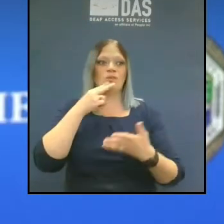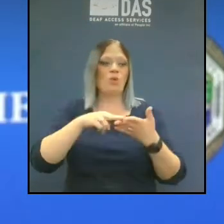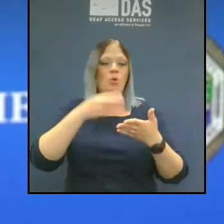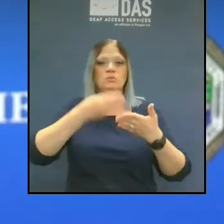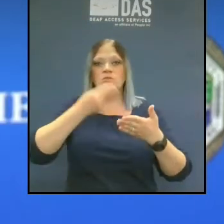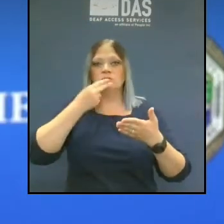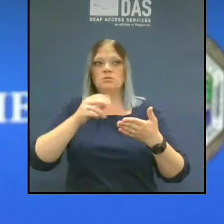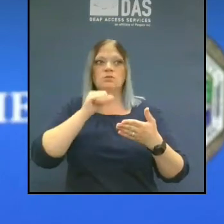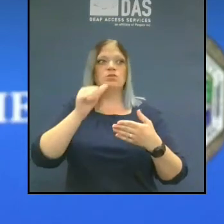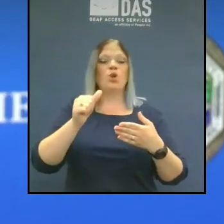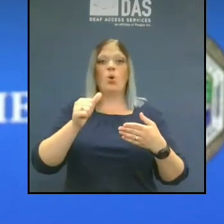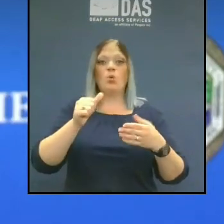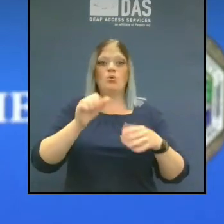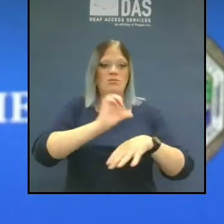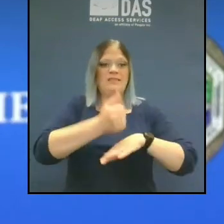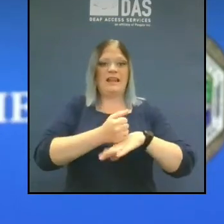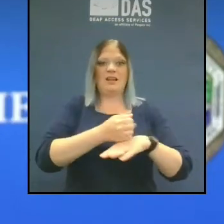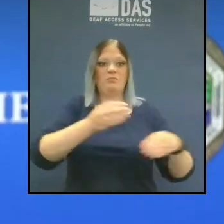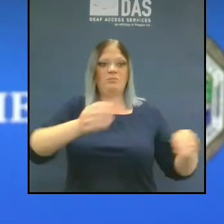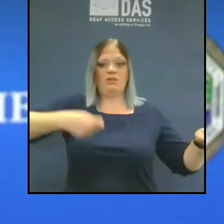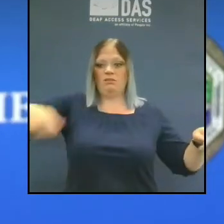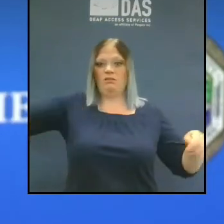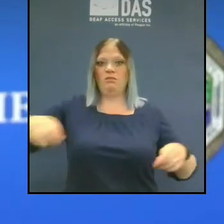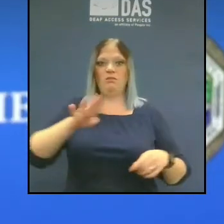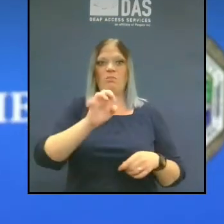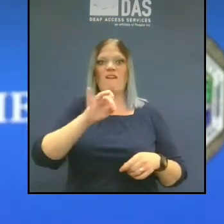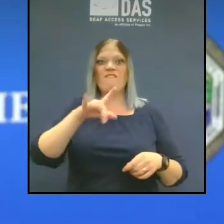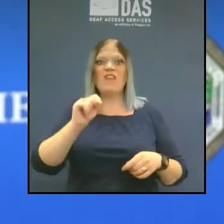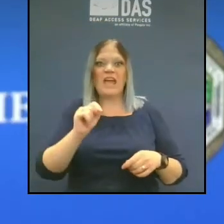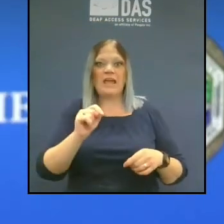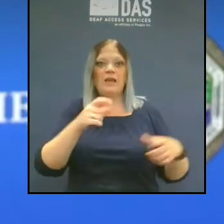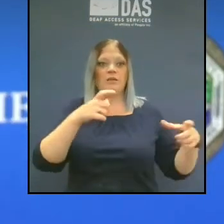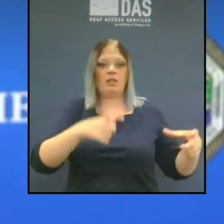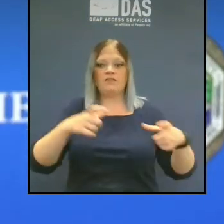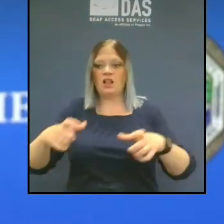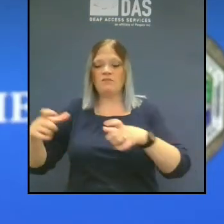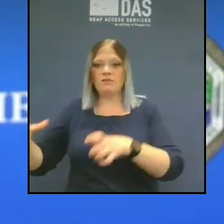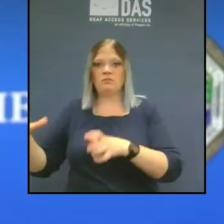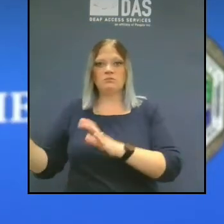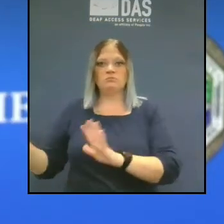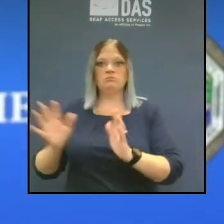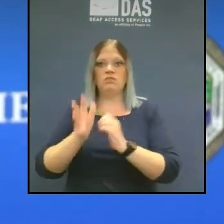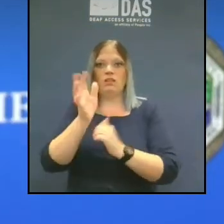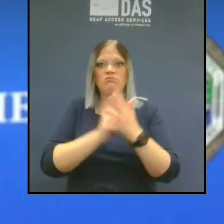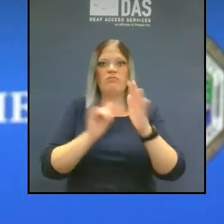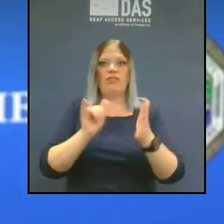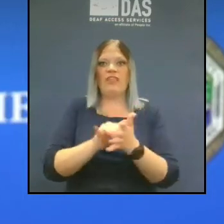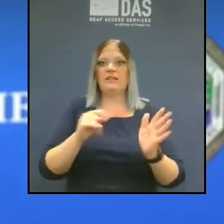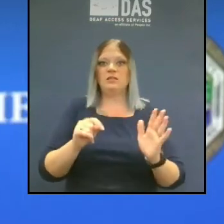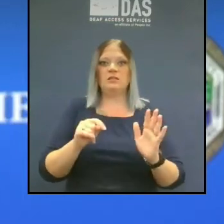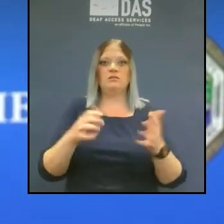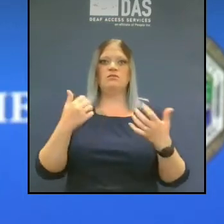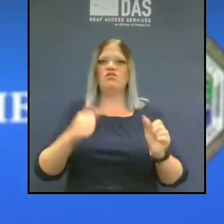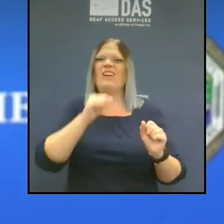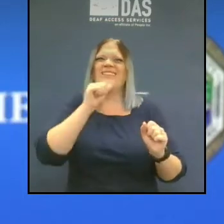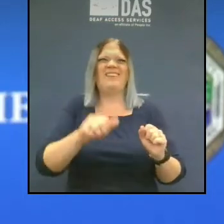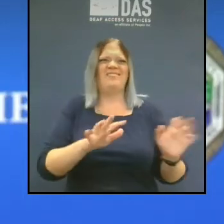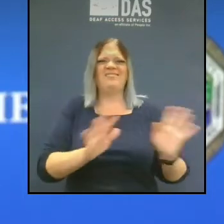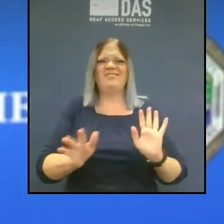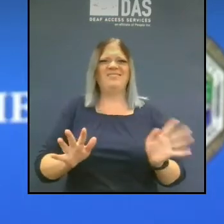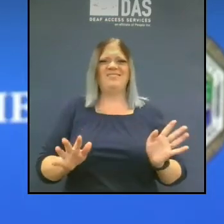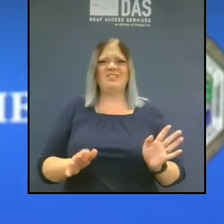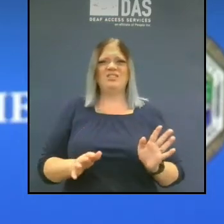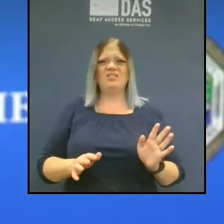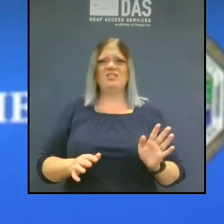No buffets. Have one person plate with the food with gloves if you're going to do something like that. But try not to do something like that. Let's